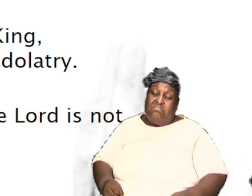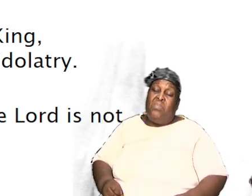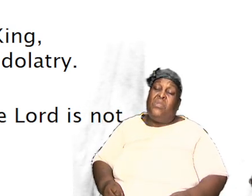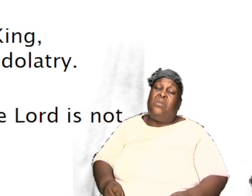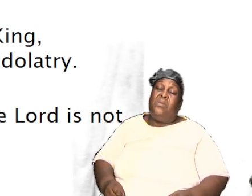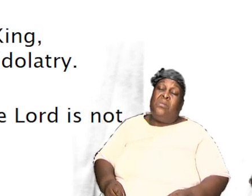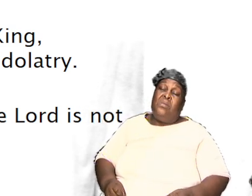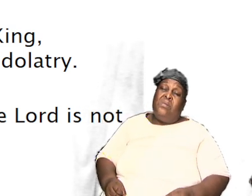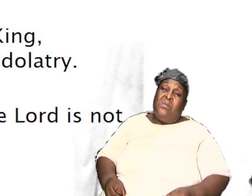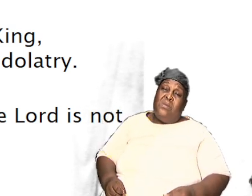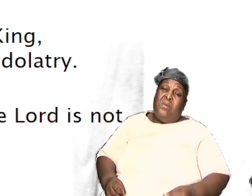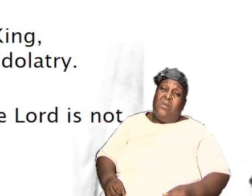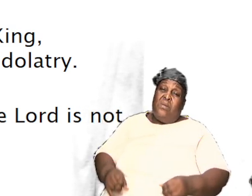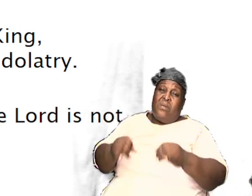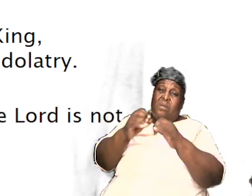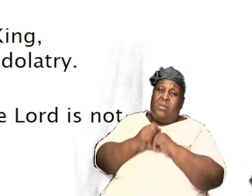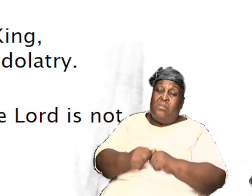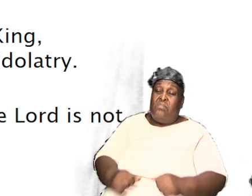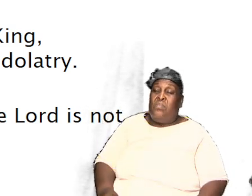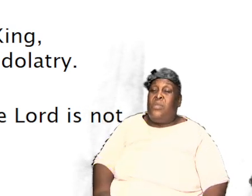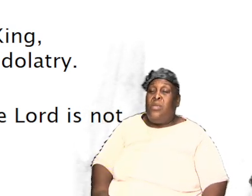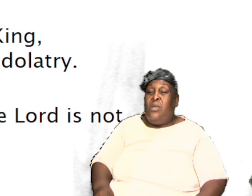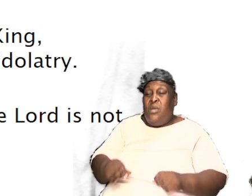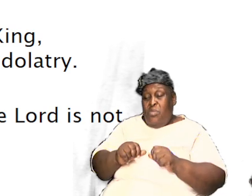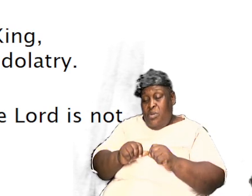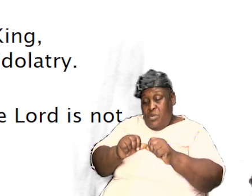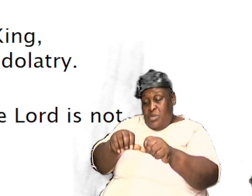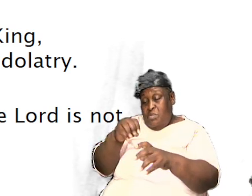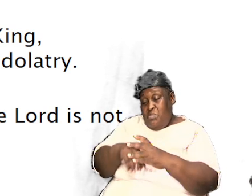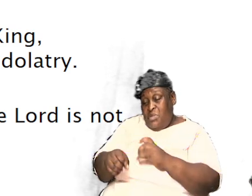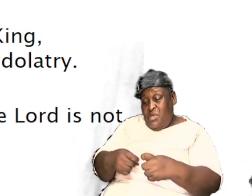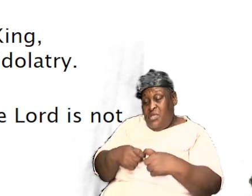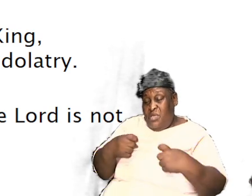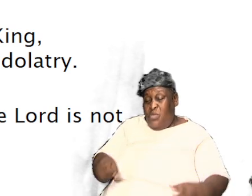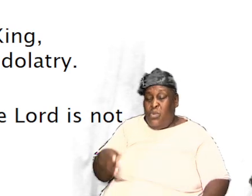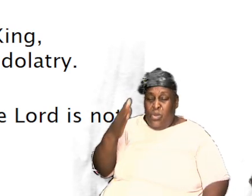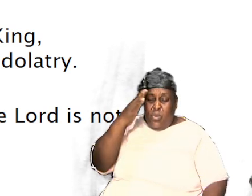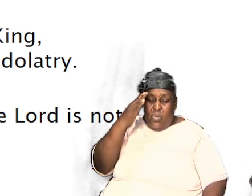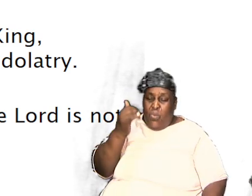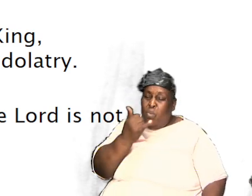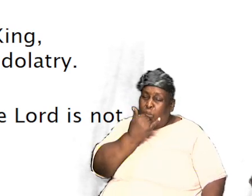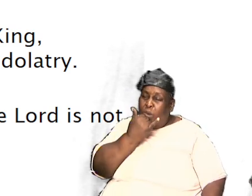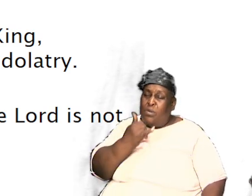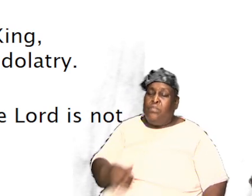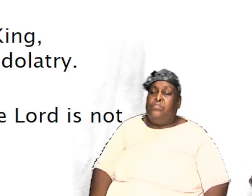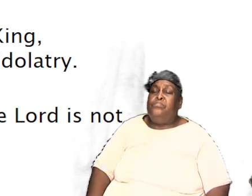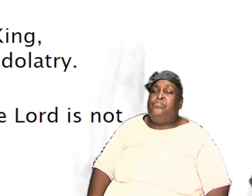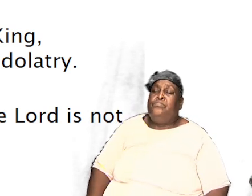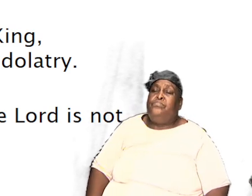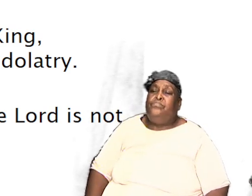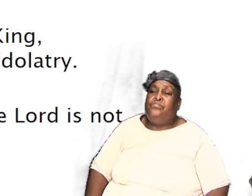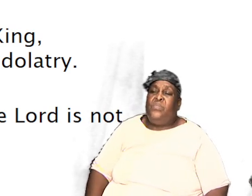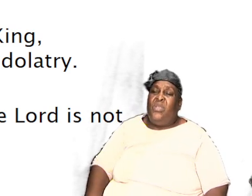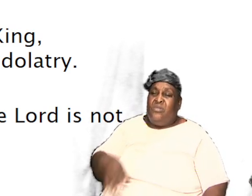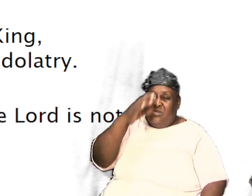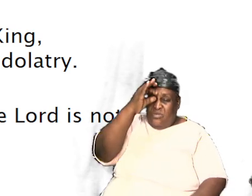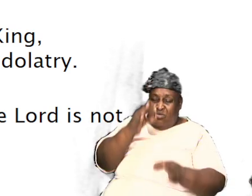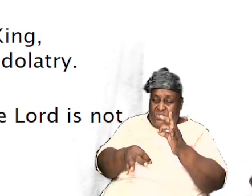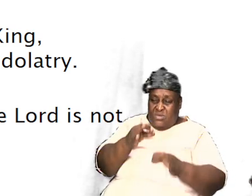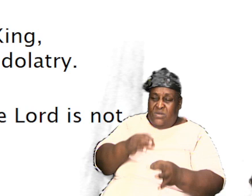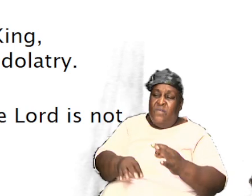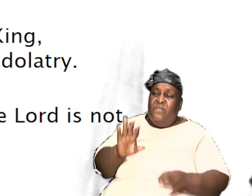is persisting in sin when you do it wrong. And you're persisting in it. And justifying